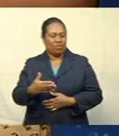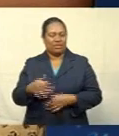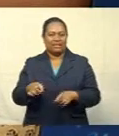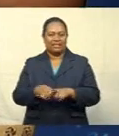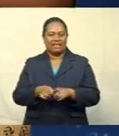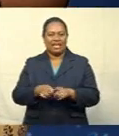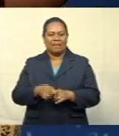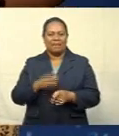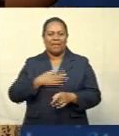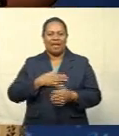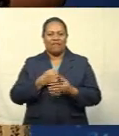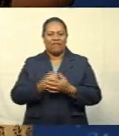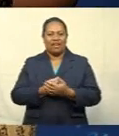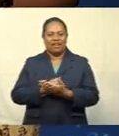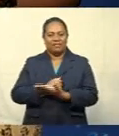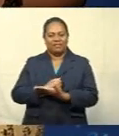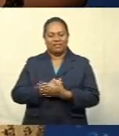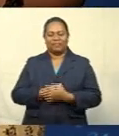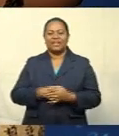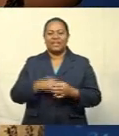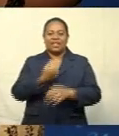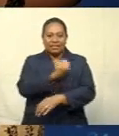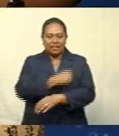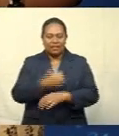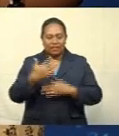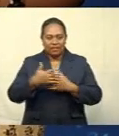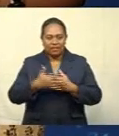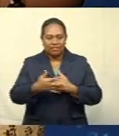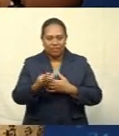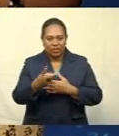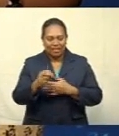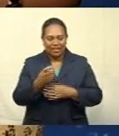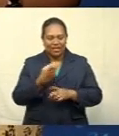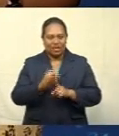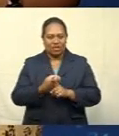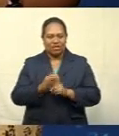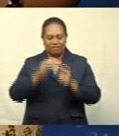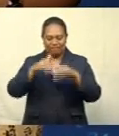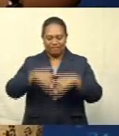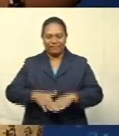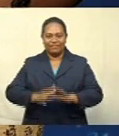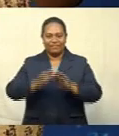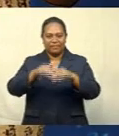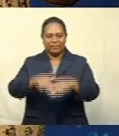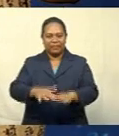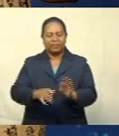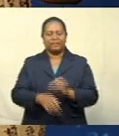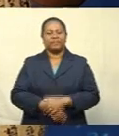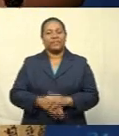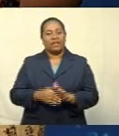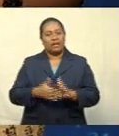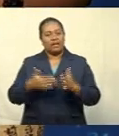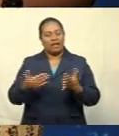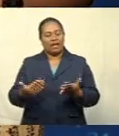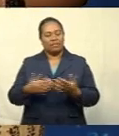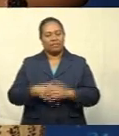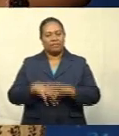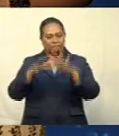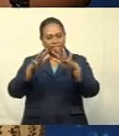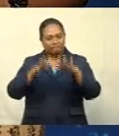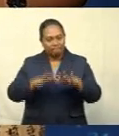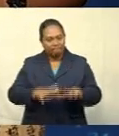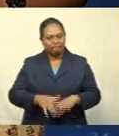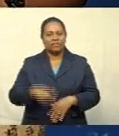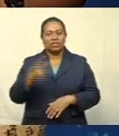here. At sea, southeast winds 15 to 20 knots, moderate to rough seas. Now turning to the tides, low tide